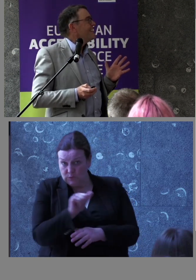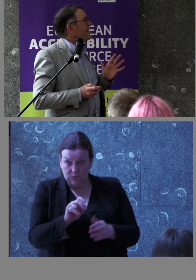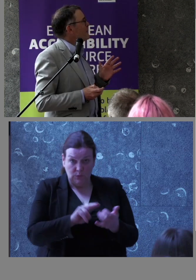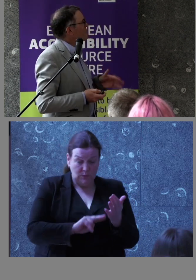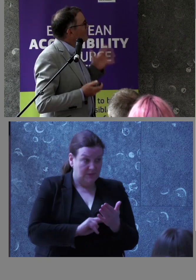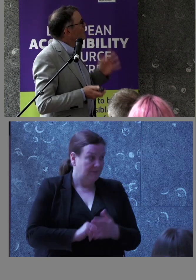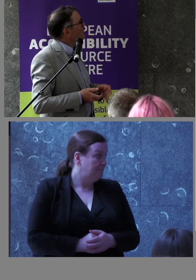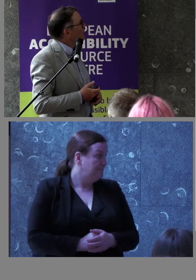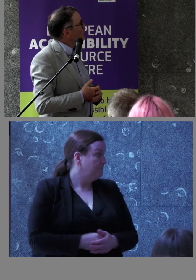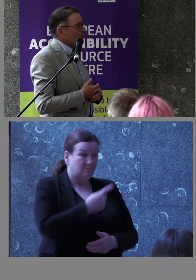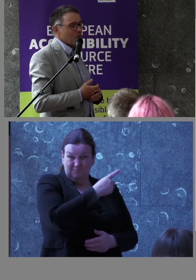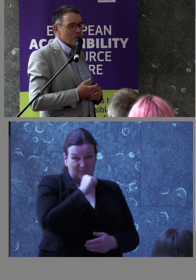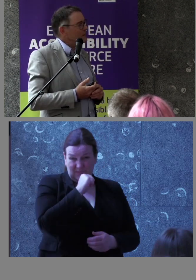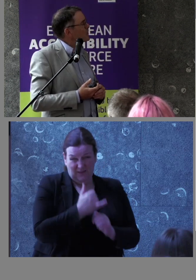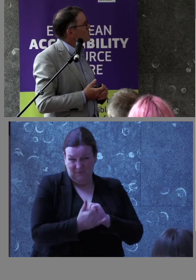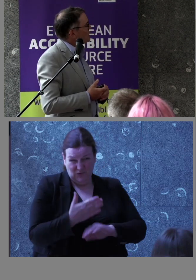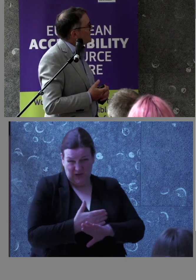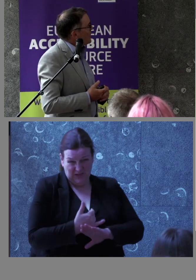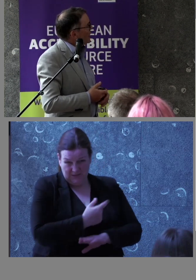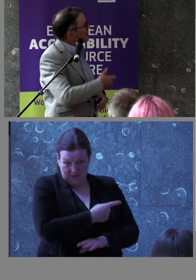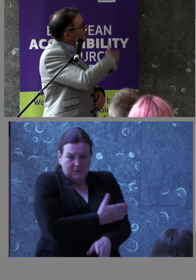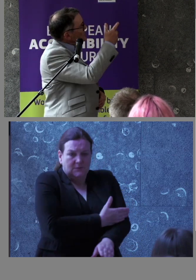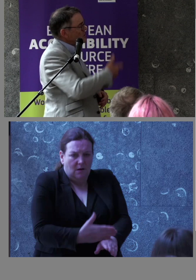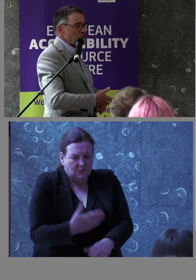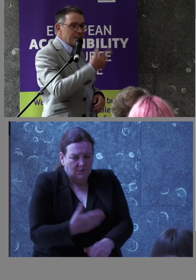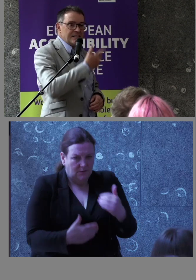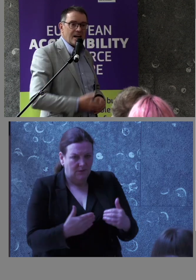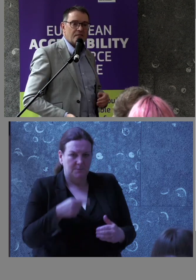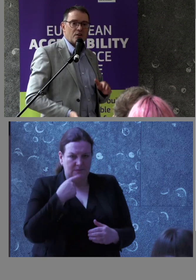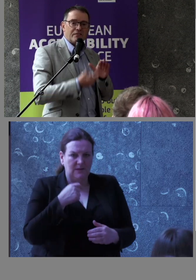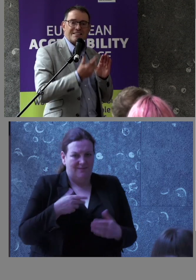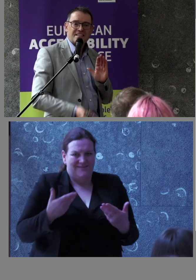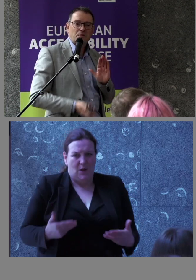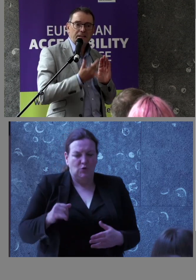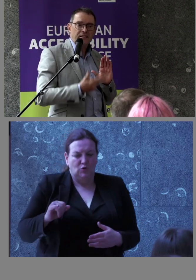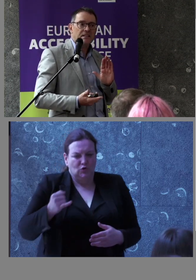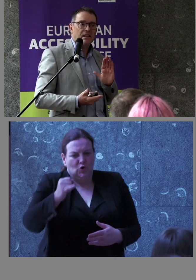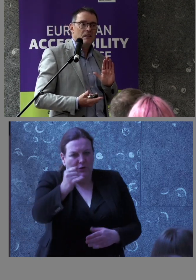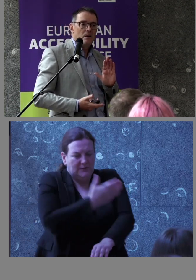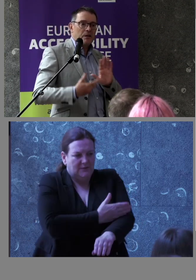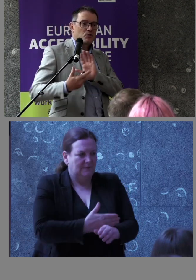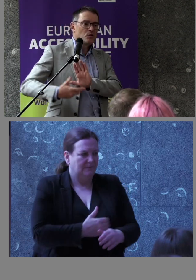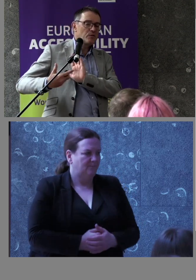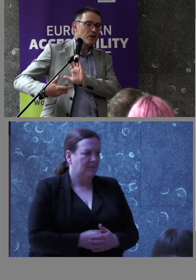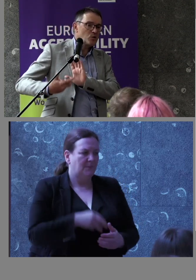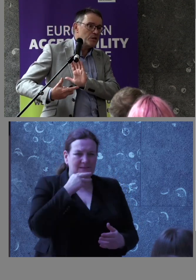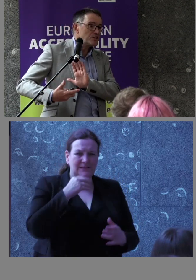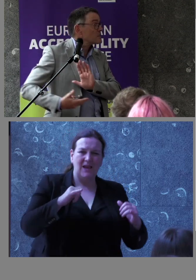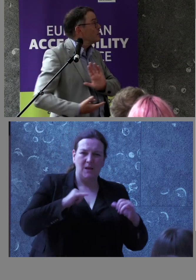or a radio button does this. And we build them once. We use standard colors, contrast,